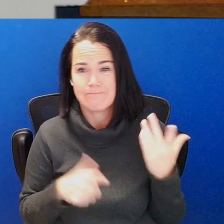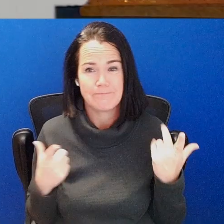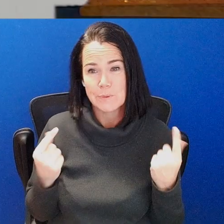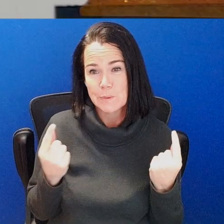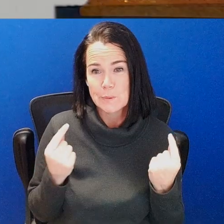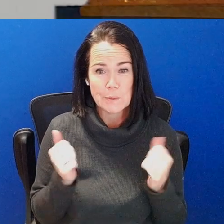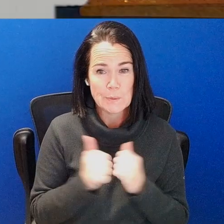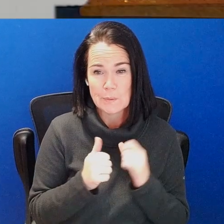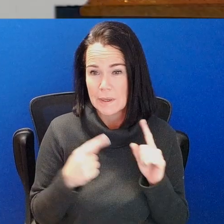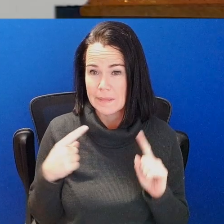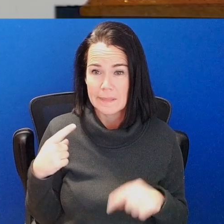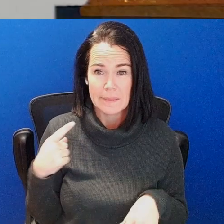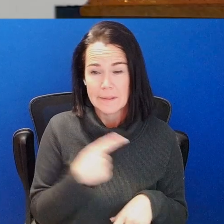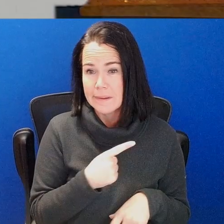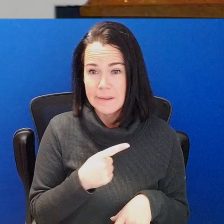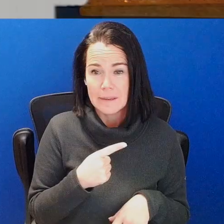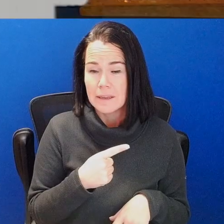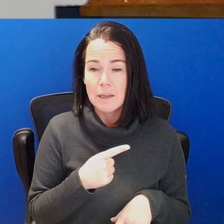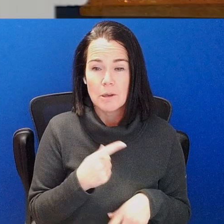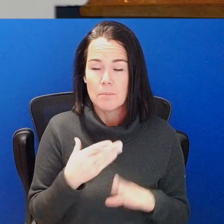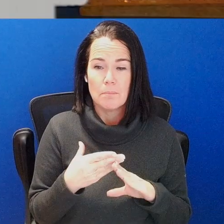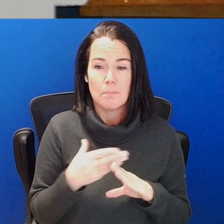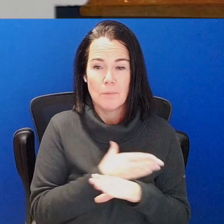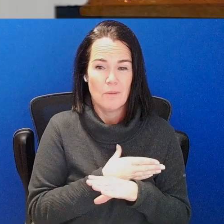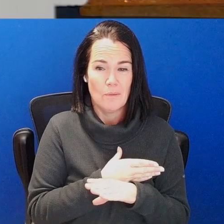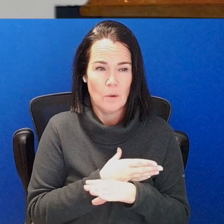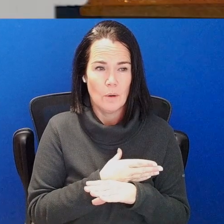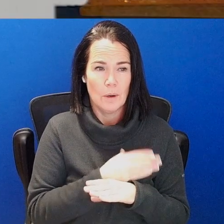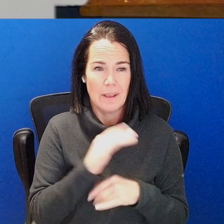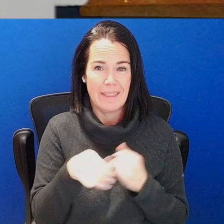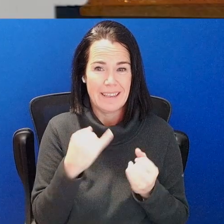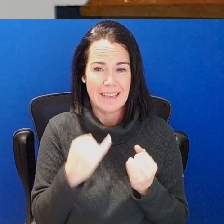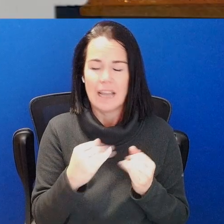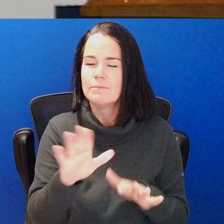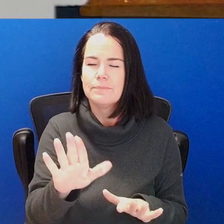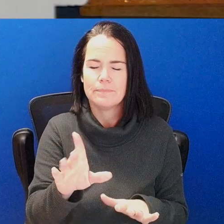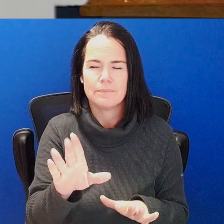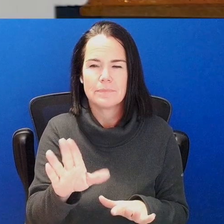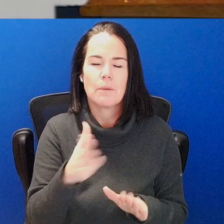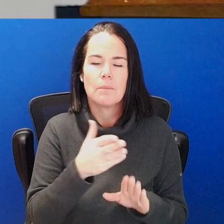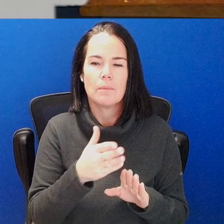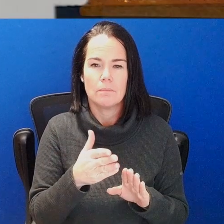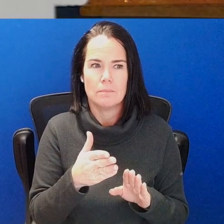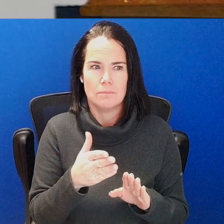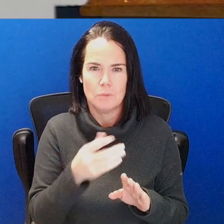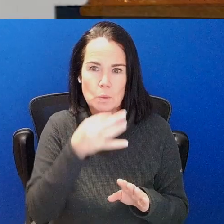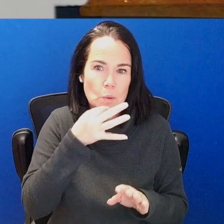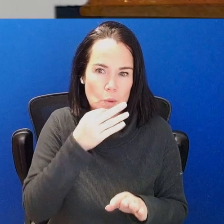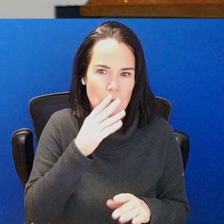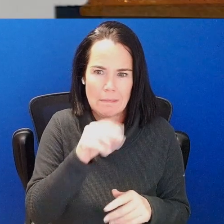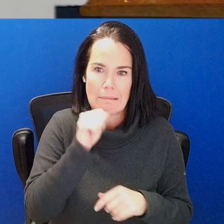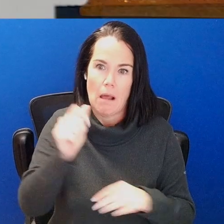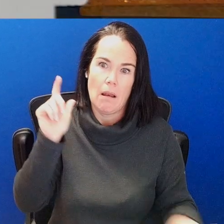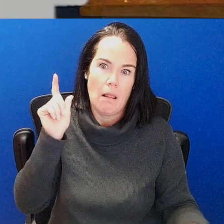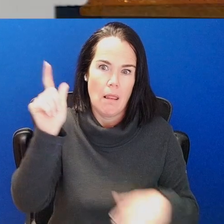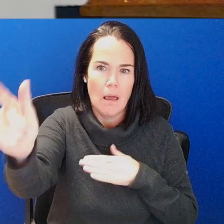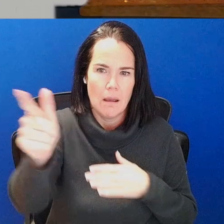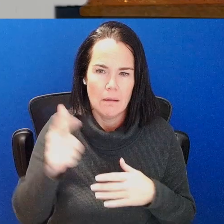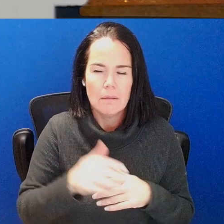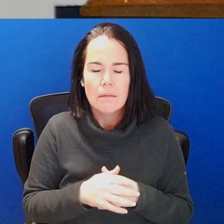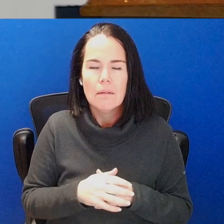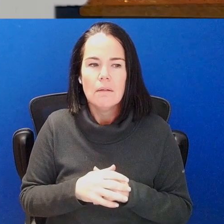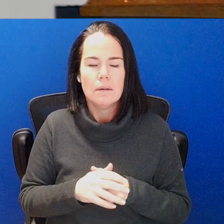a use for her before the end of, or before too late into